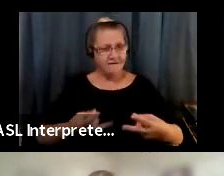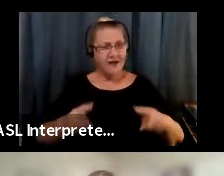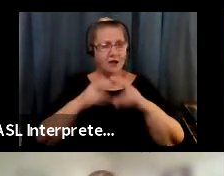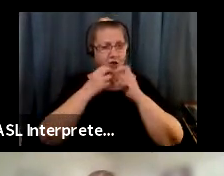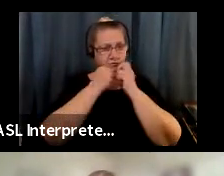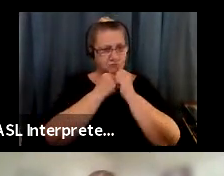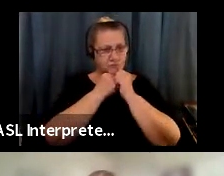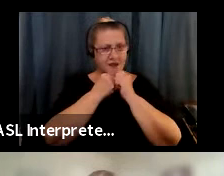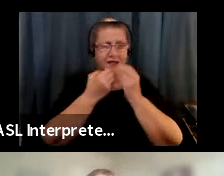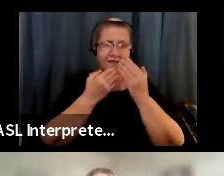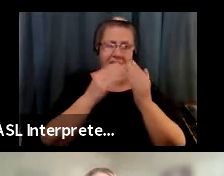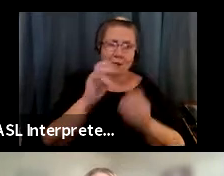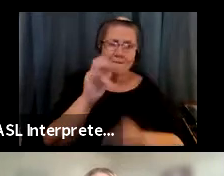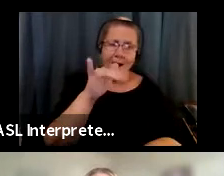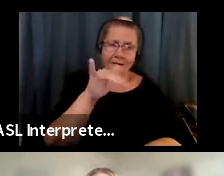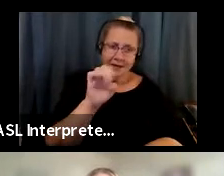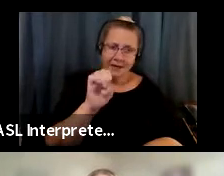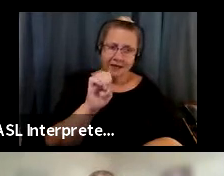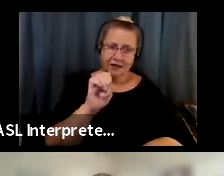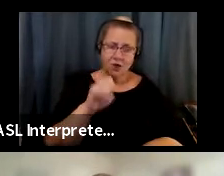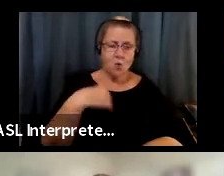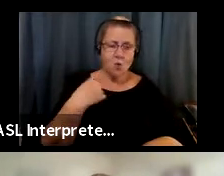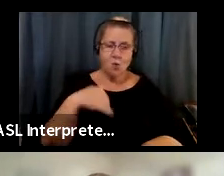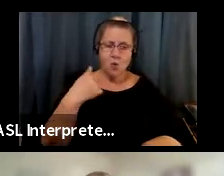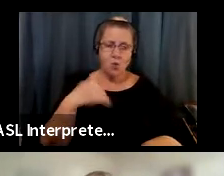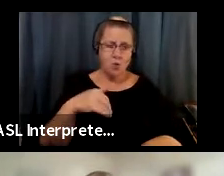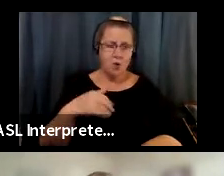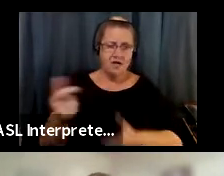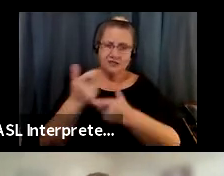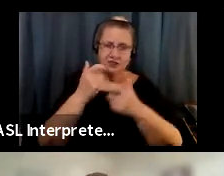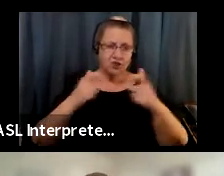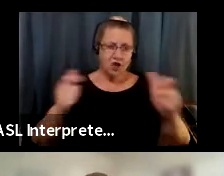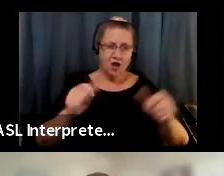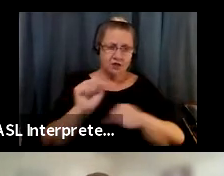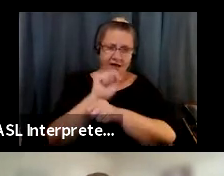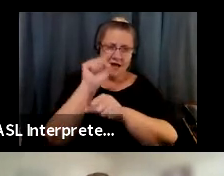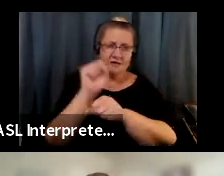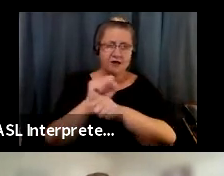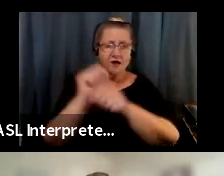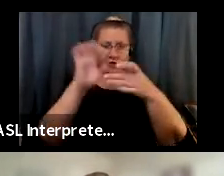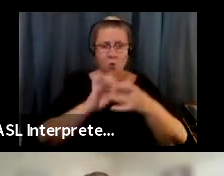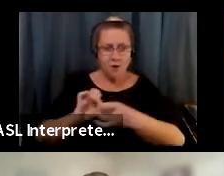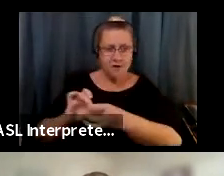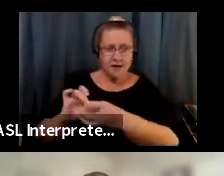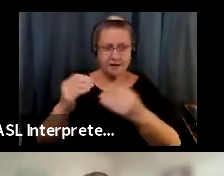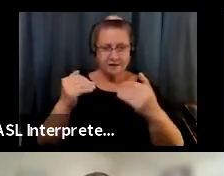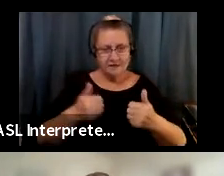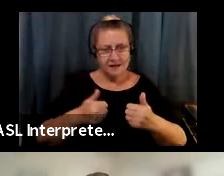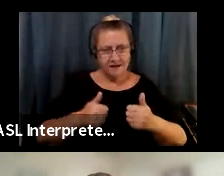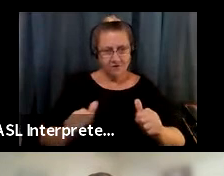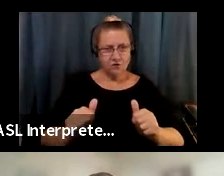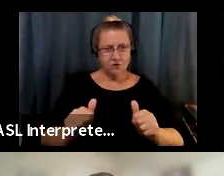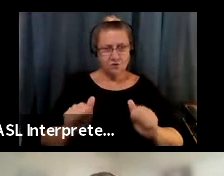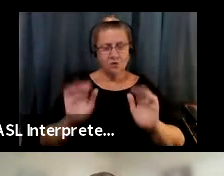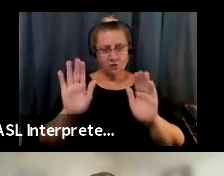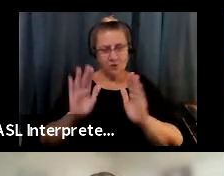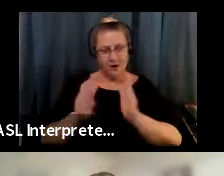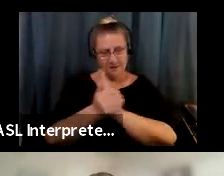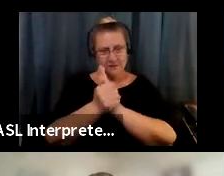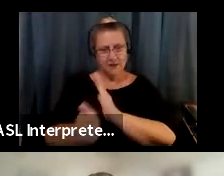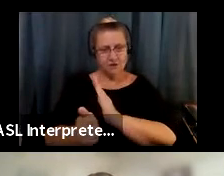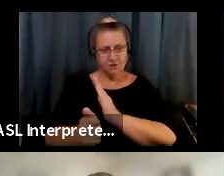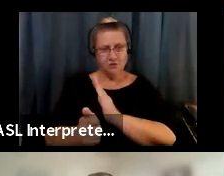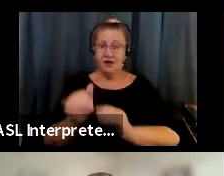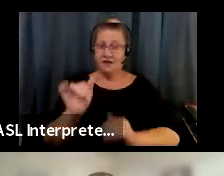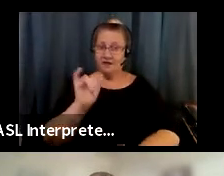the difficult task of coordinating the committee's efforts with great skill. And so that was definitely a strong